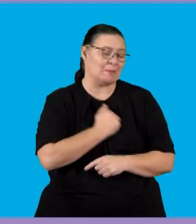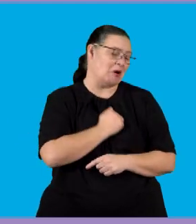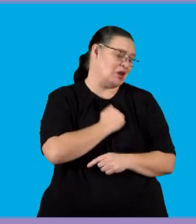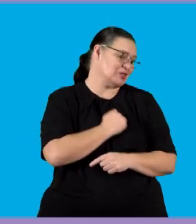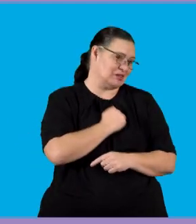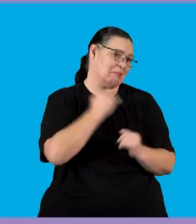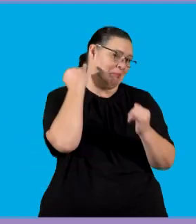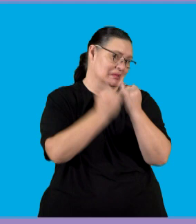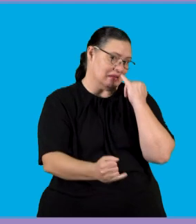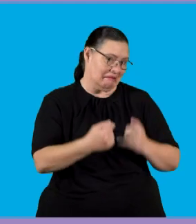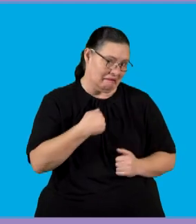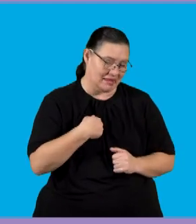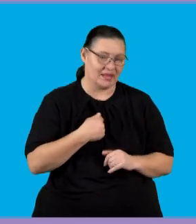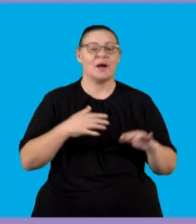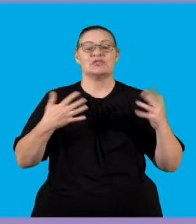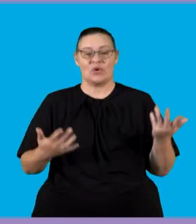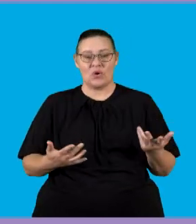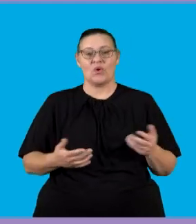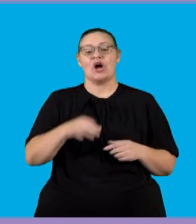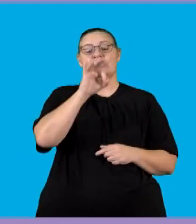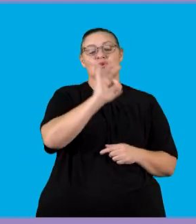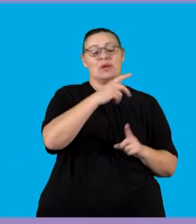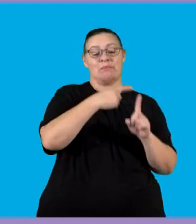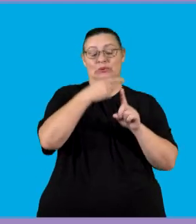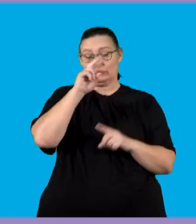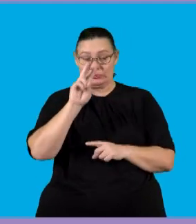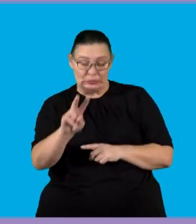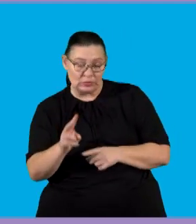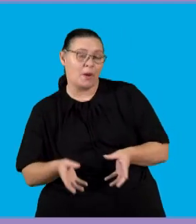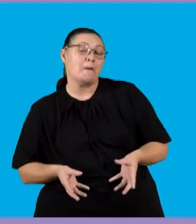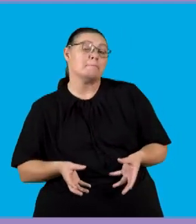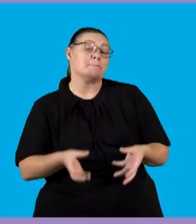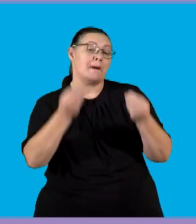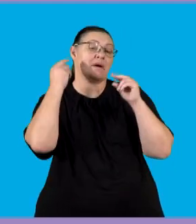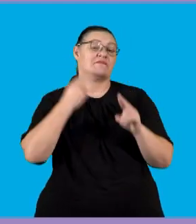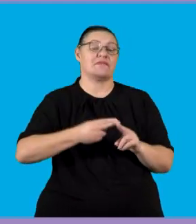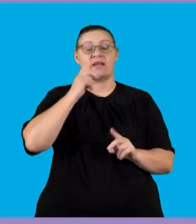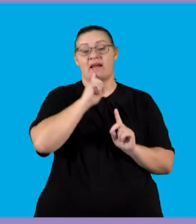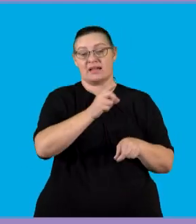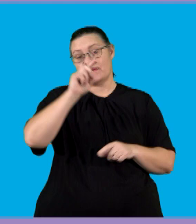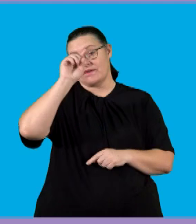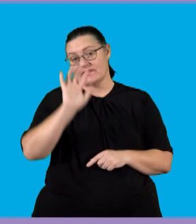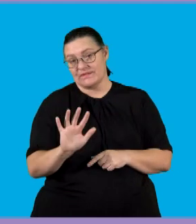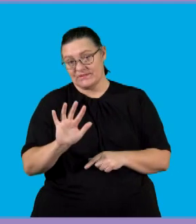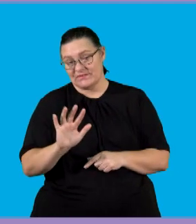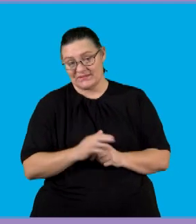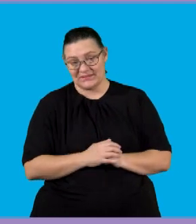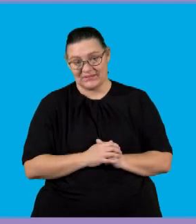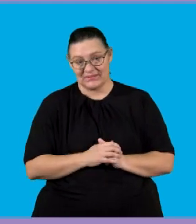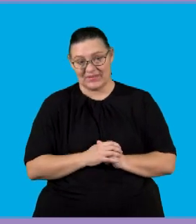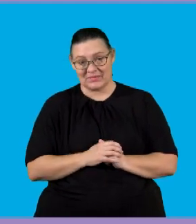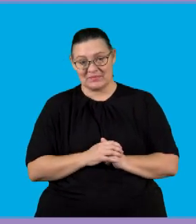2. Apologies for that mistake. So that 3 plus 2 is going to give us a final answer of